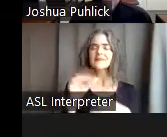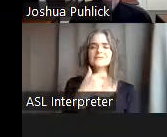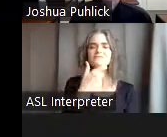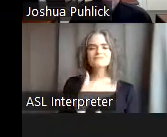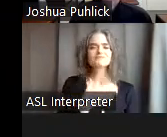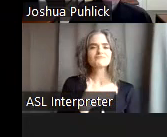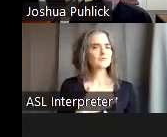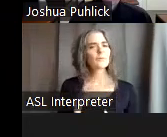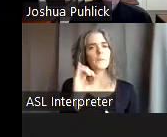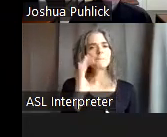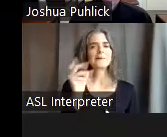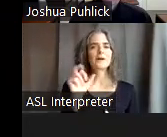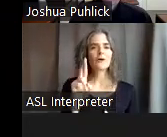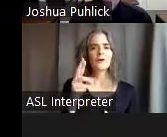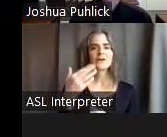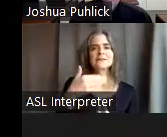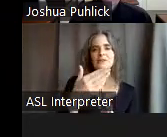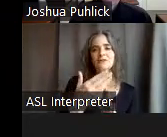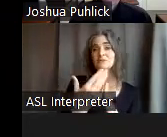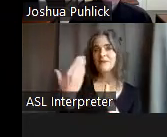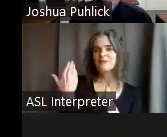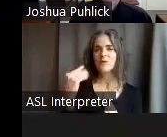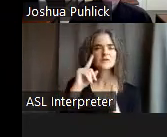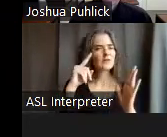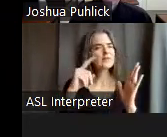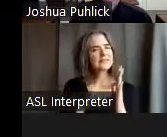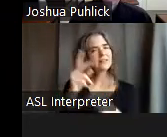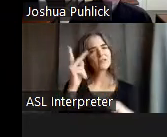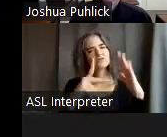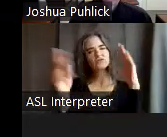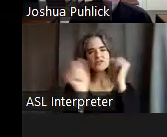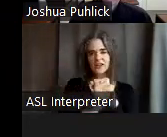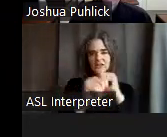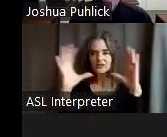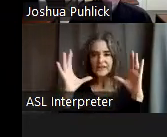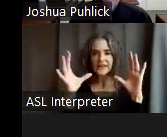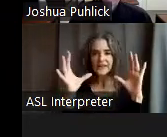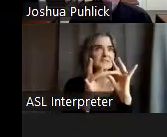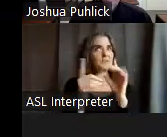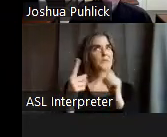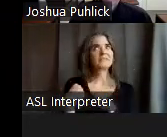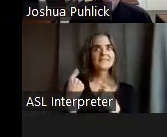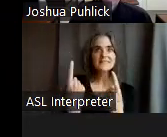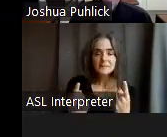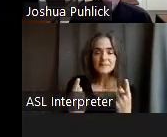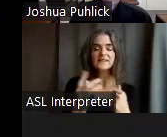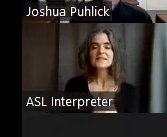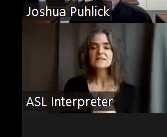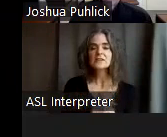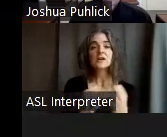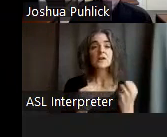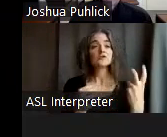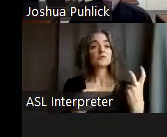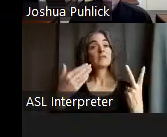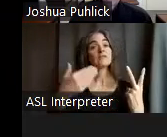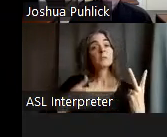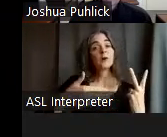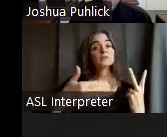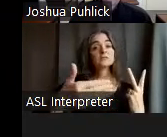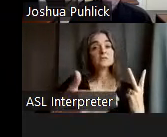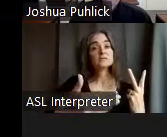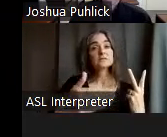webinar series. And so you've seen the trajectory of the story we've been telling. This 12-part webinar